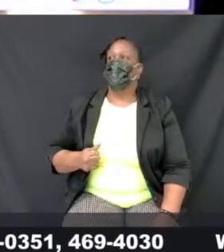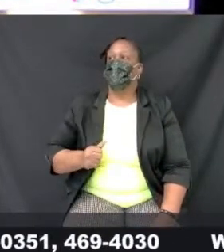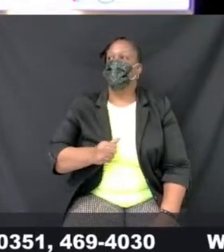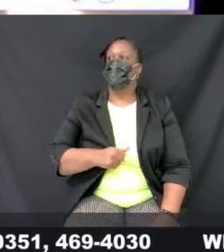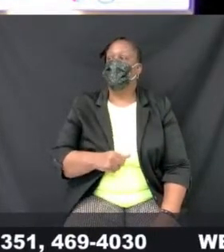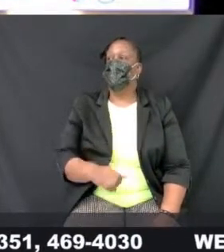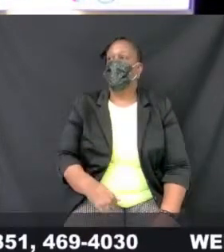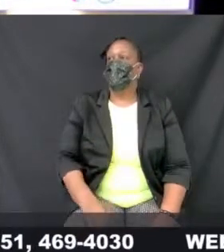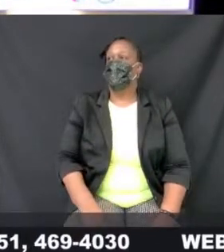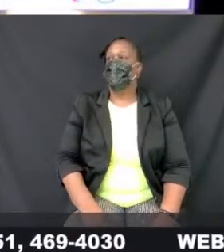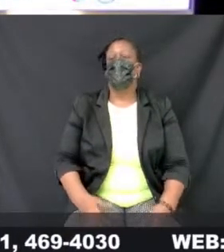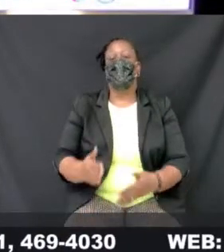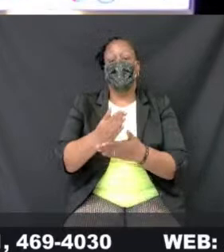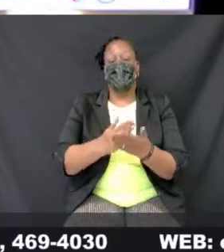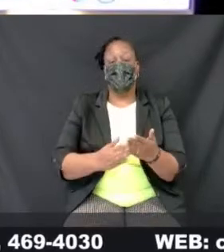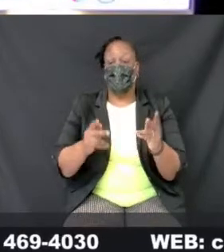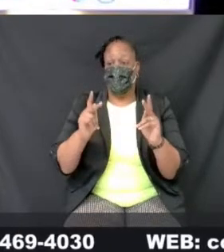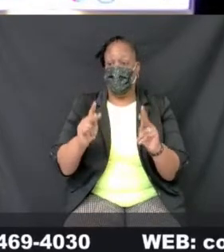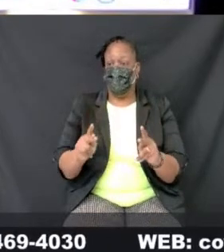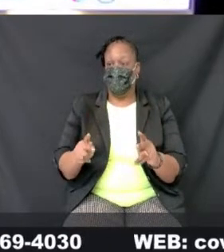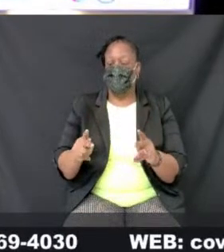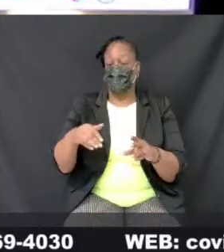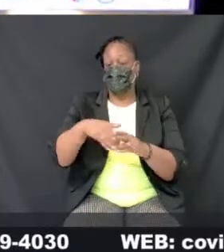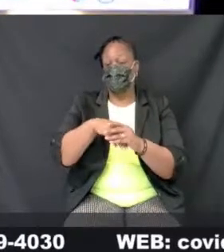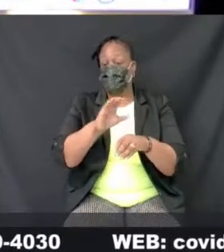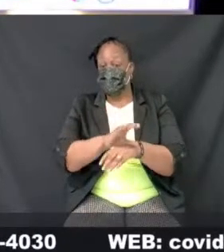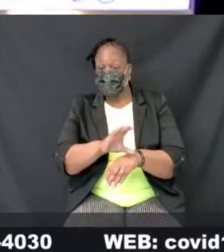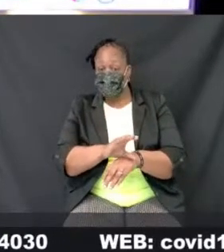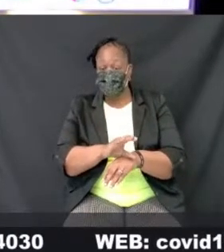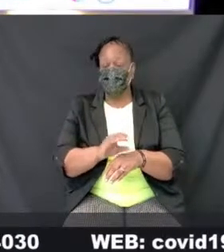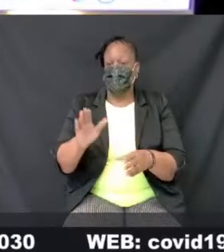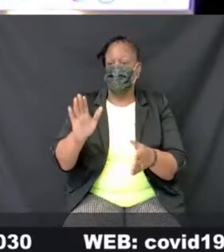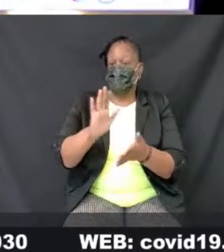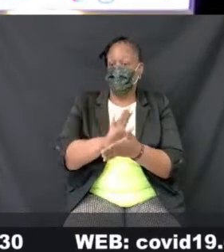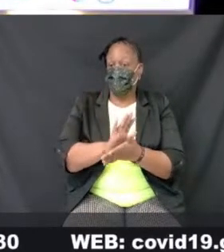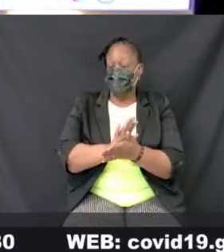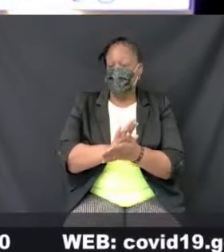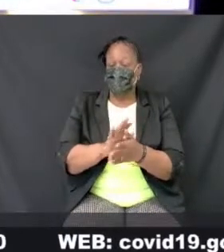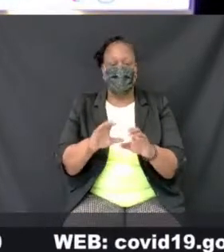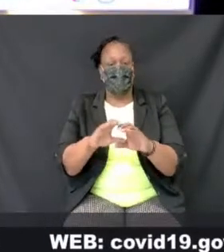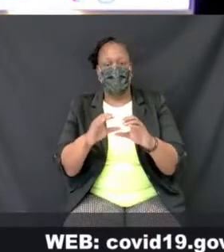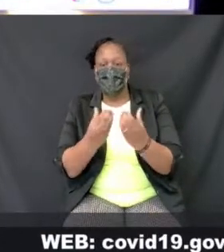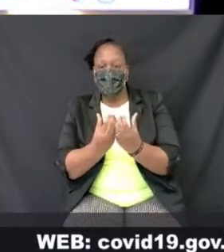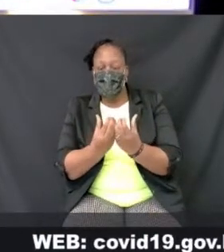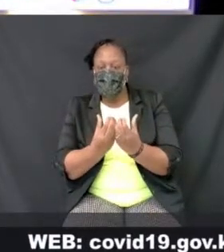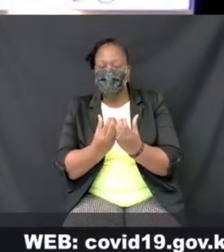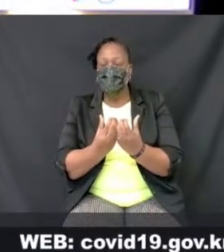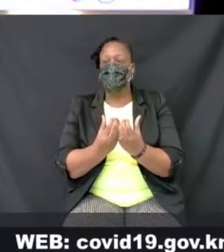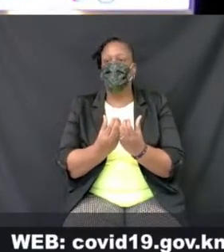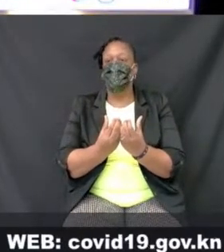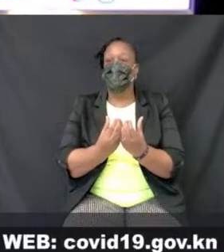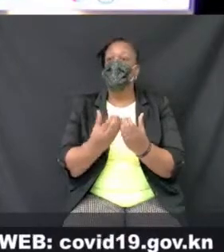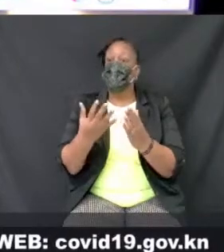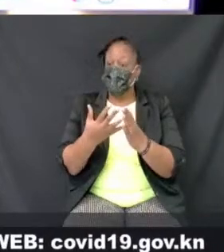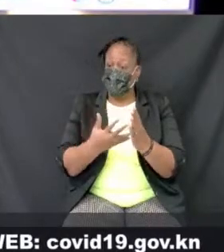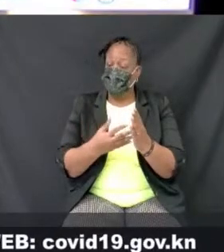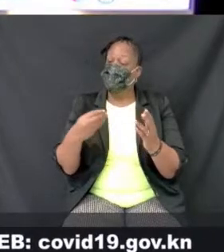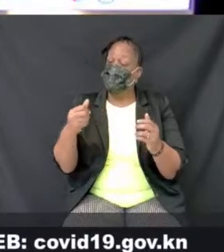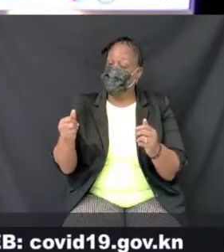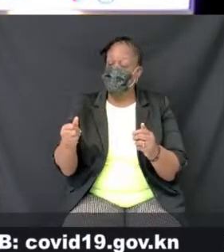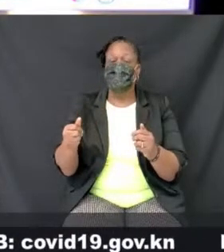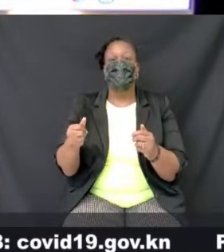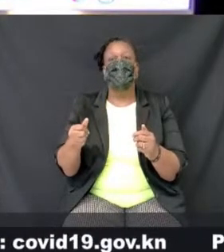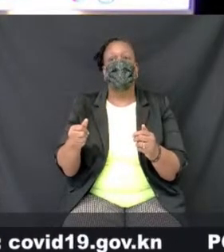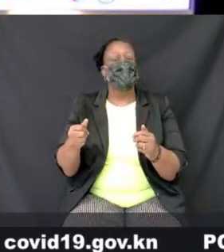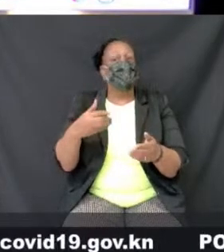your school, in your class tomorrow, it doesn't necessarily mean that those are the only 3 positives. And that's why you have to treat every single